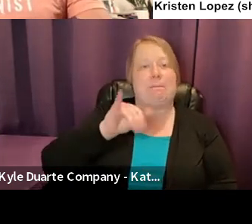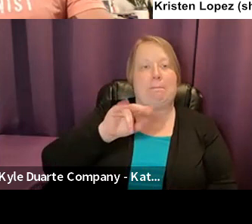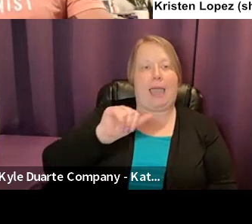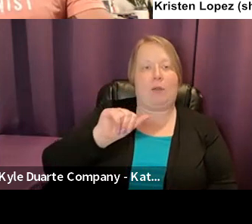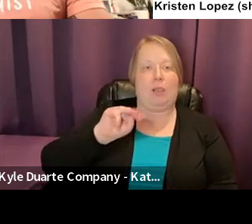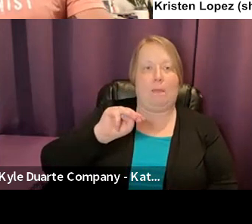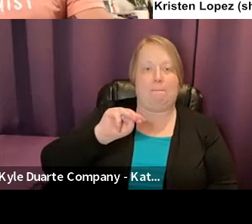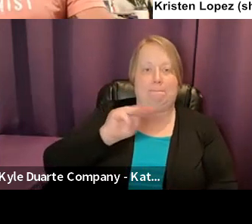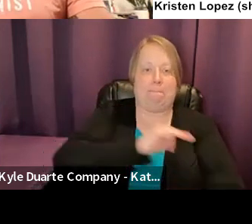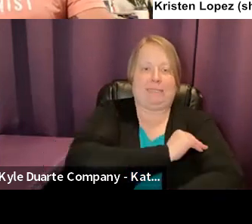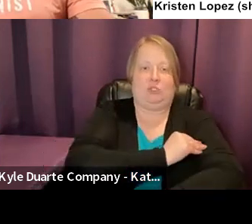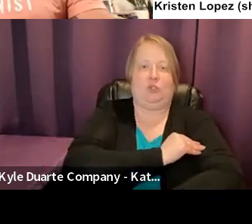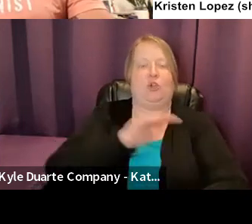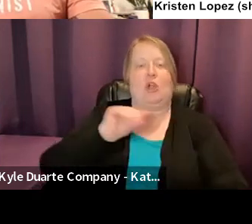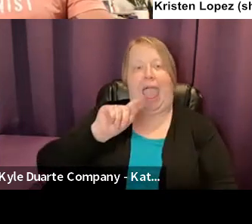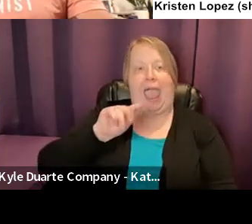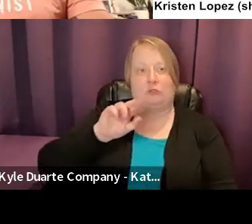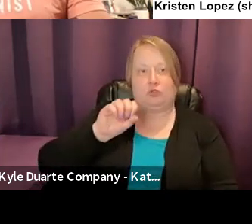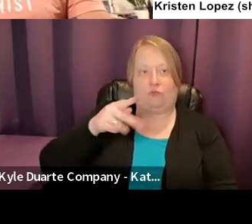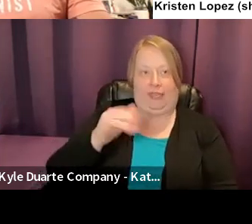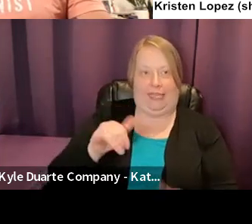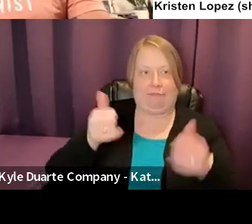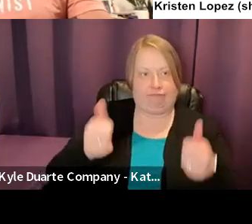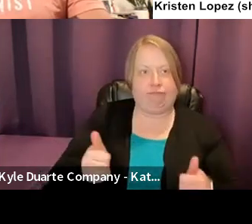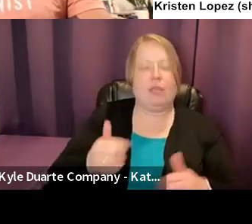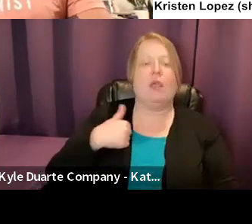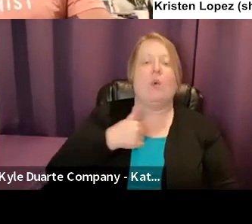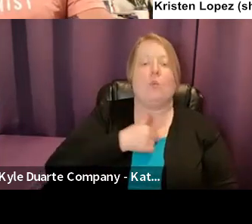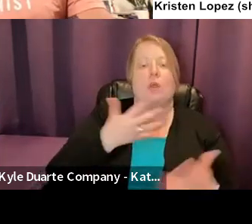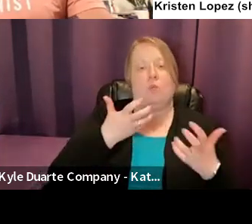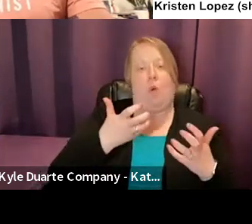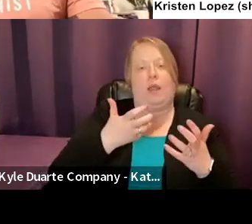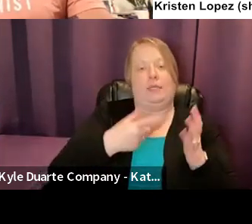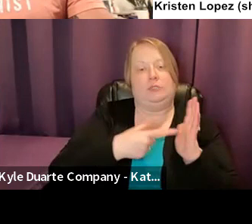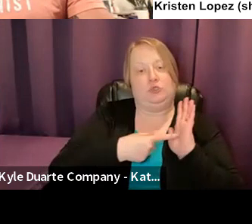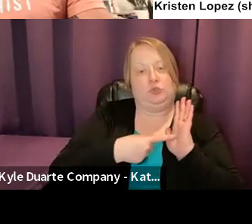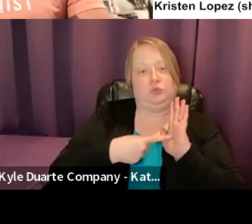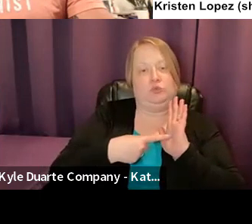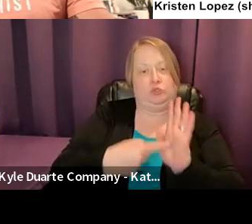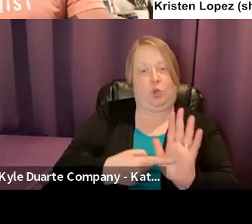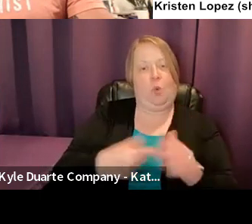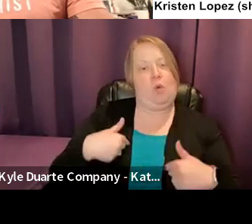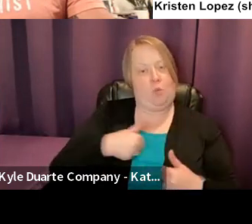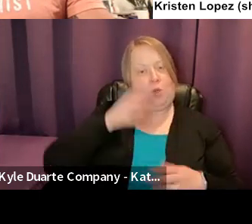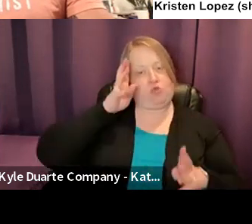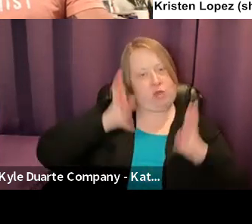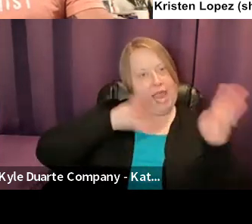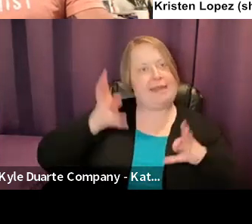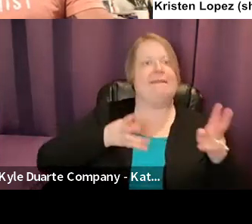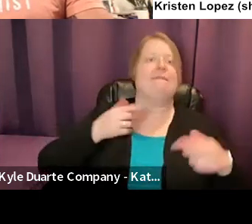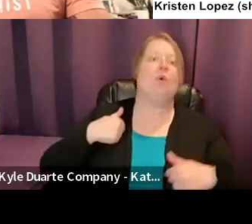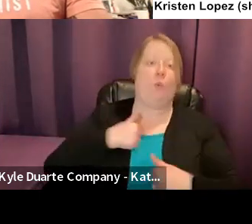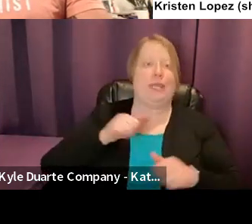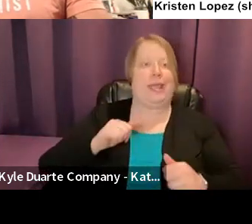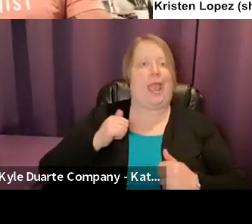That's my physical disability. And we just wanted to show that we're creative, we're entertainers. It